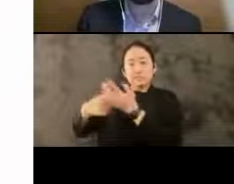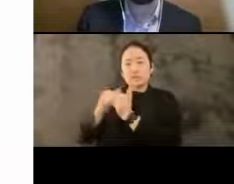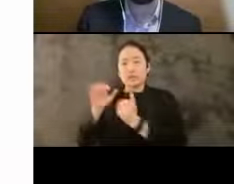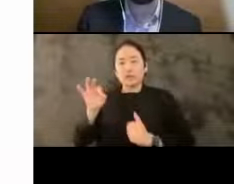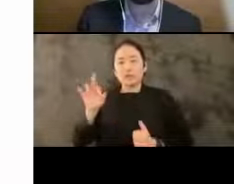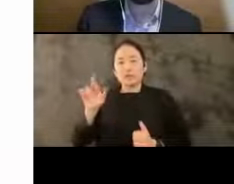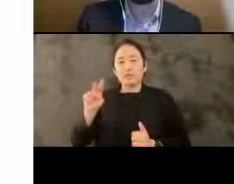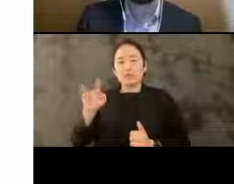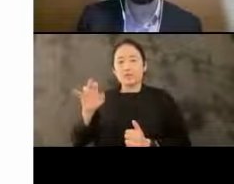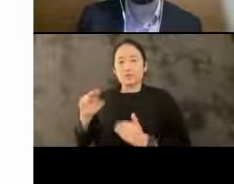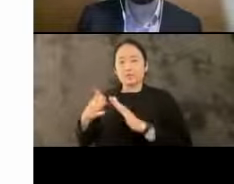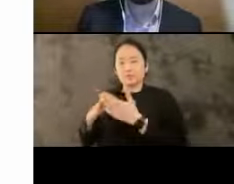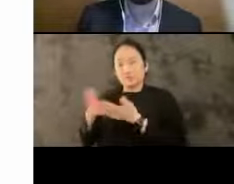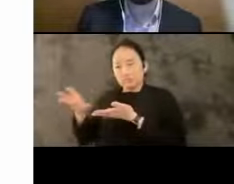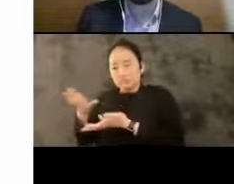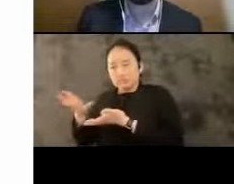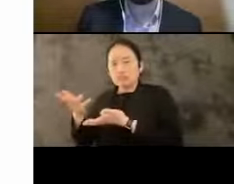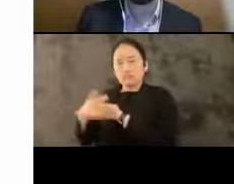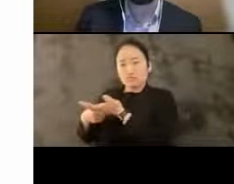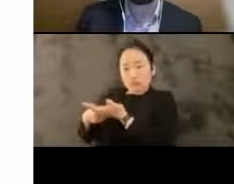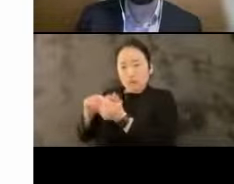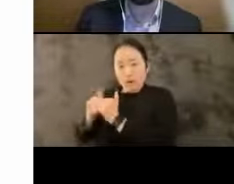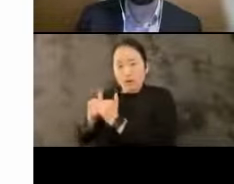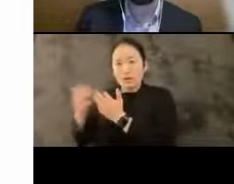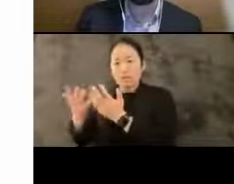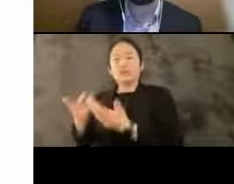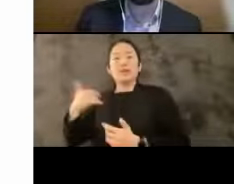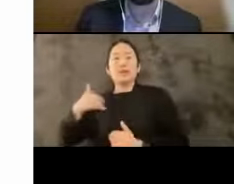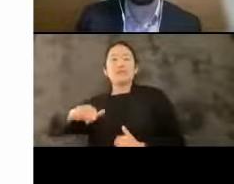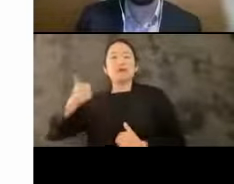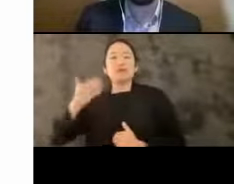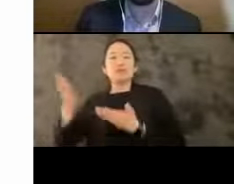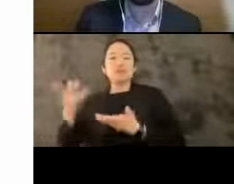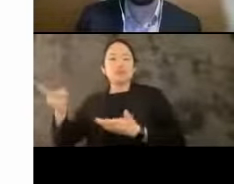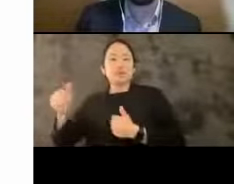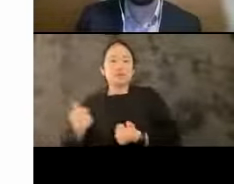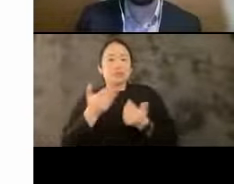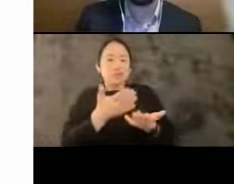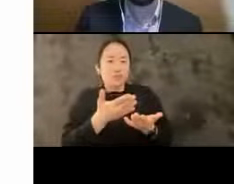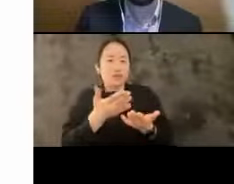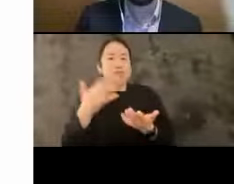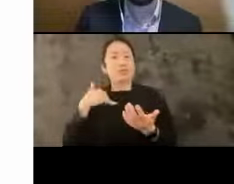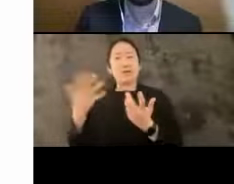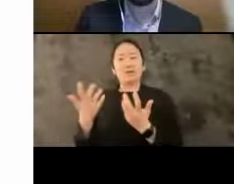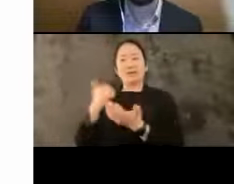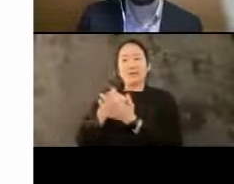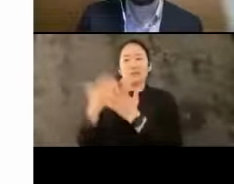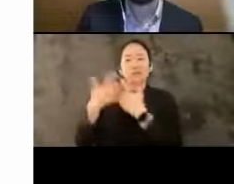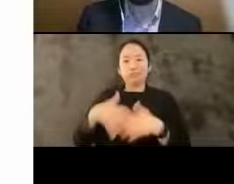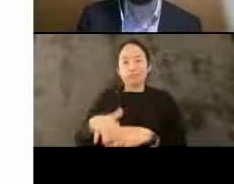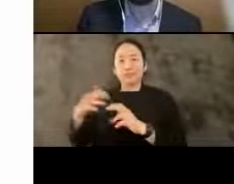and they may have some other service that's provided there that would give them a connection to the